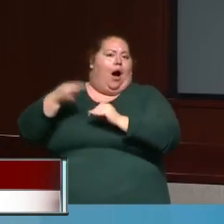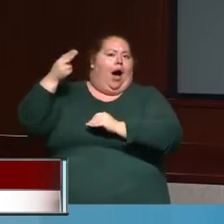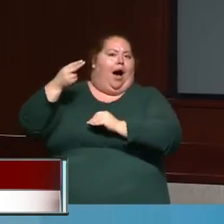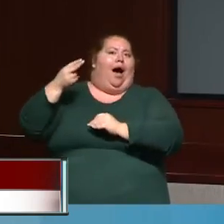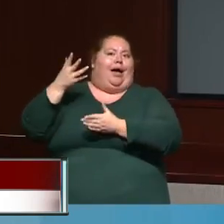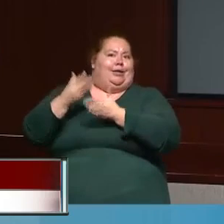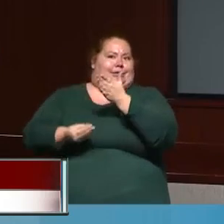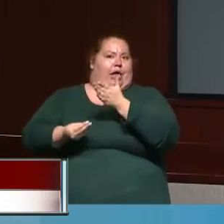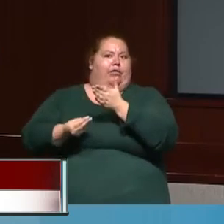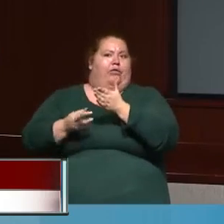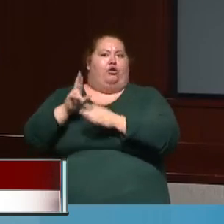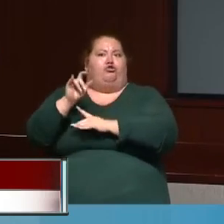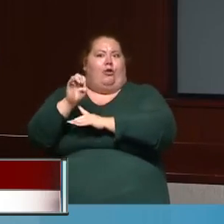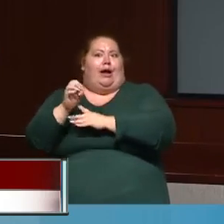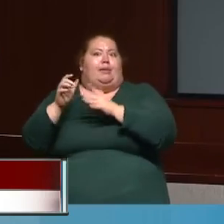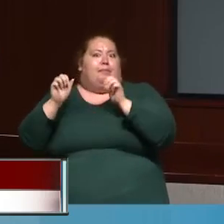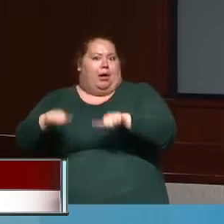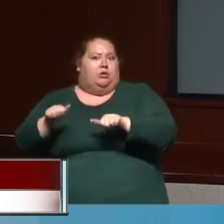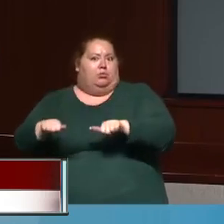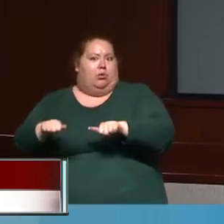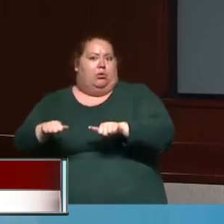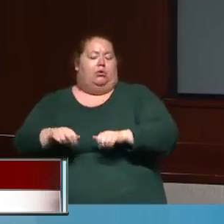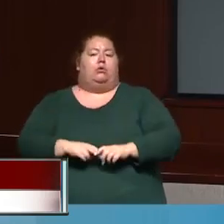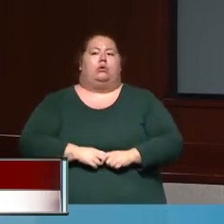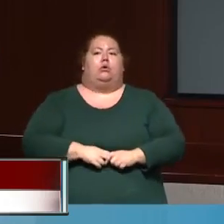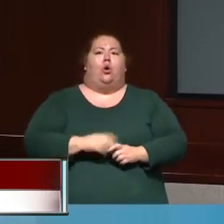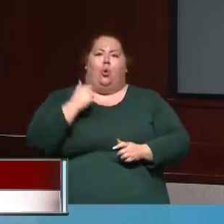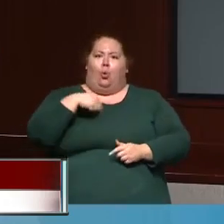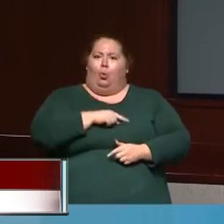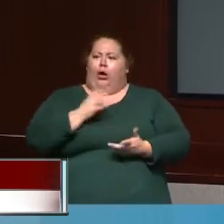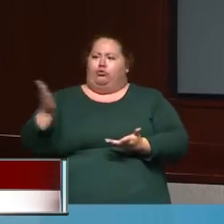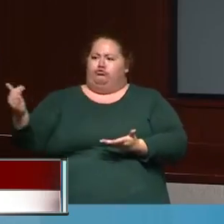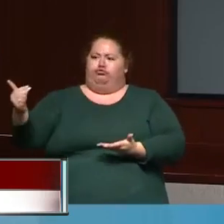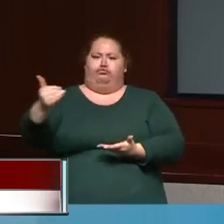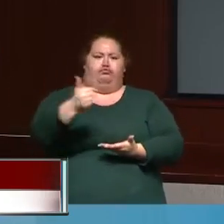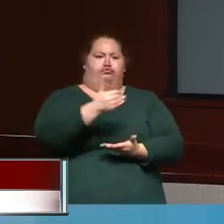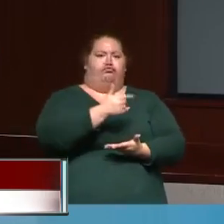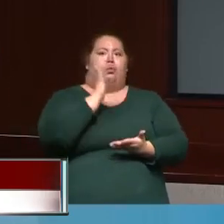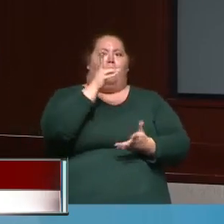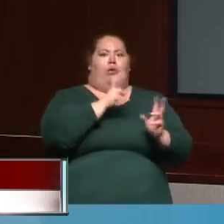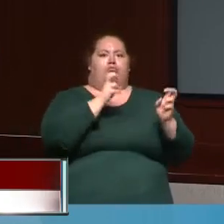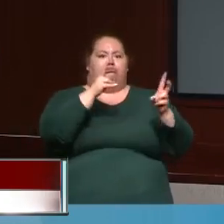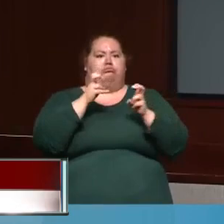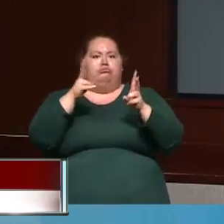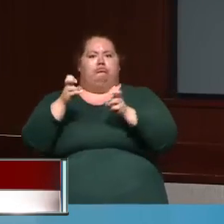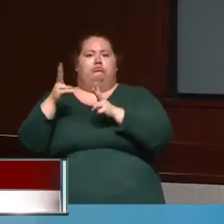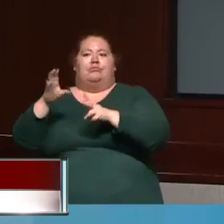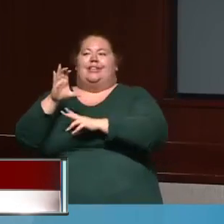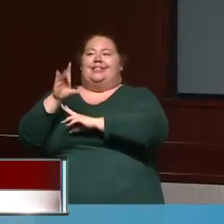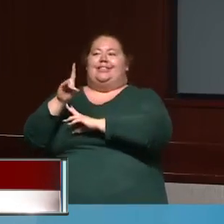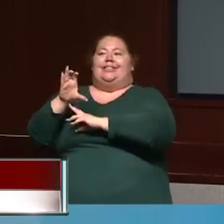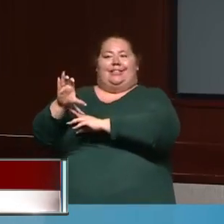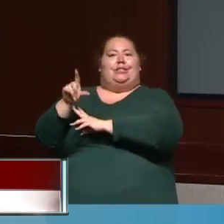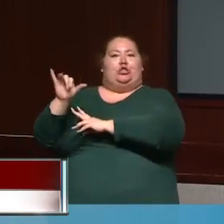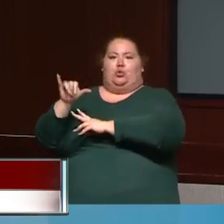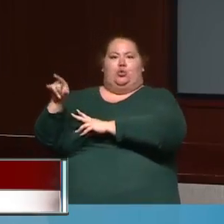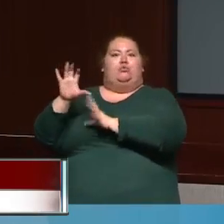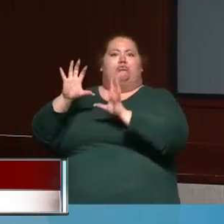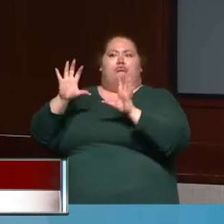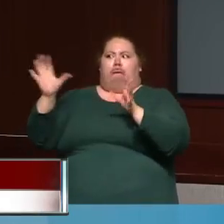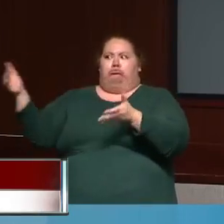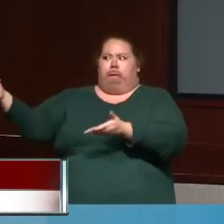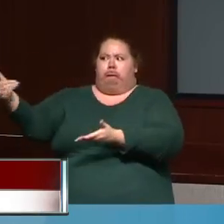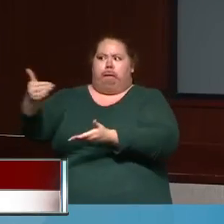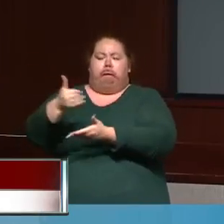you to take a look at that so that people know. As CDC is getting more information, they're taking all of this to provide more information back out to us at the